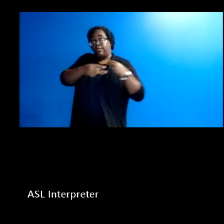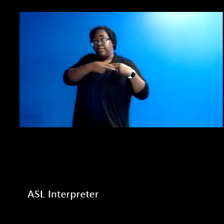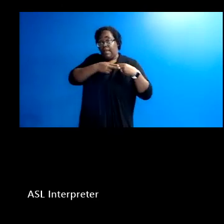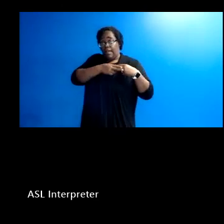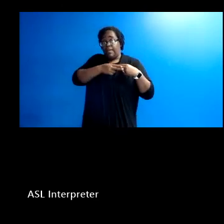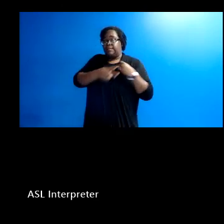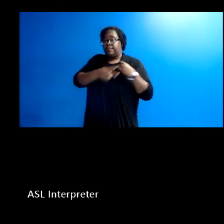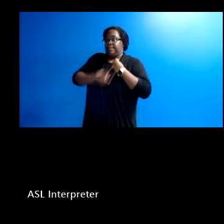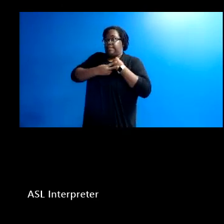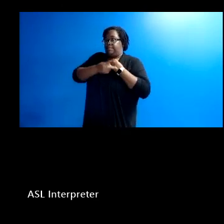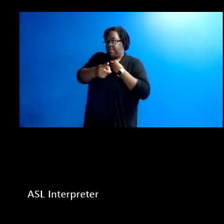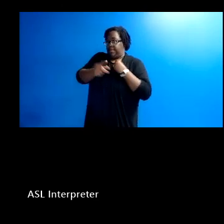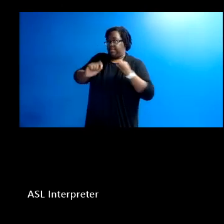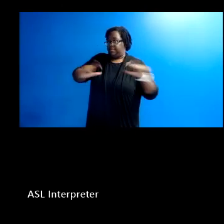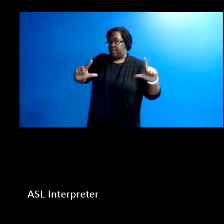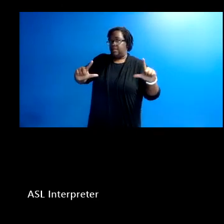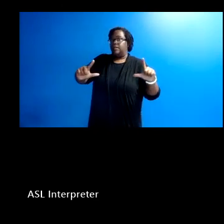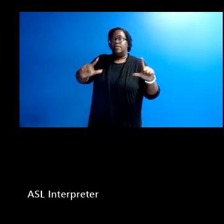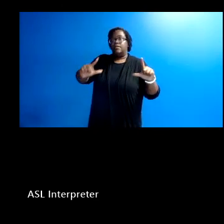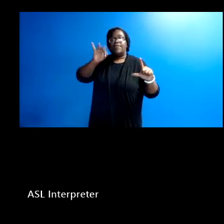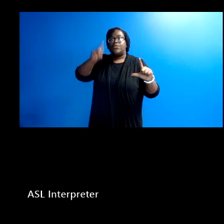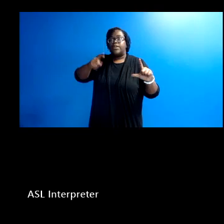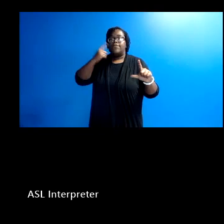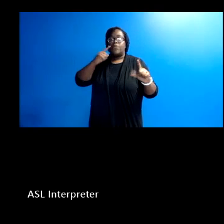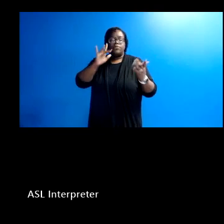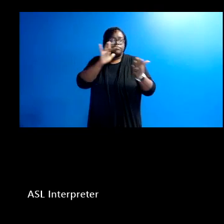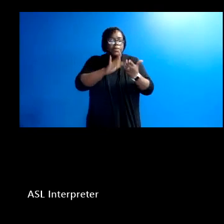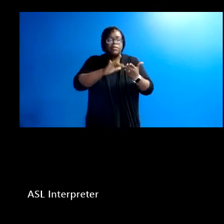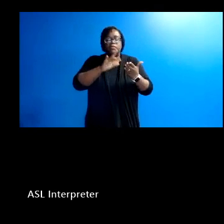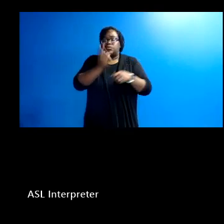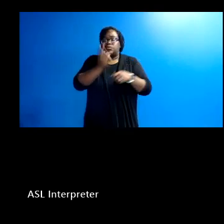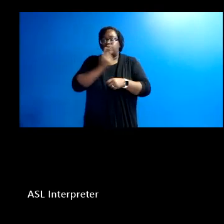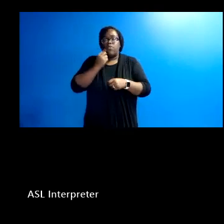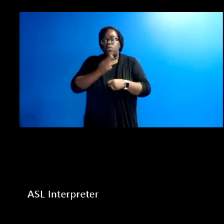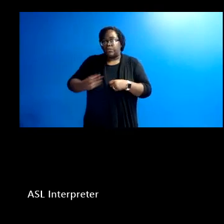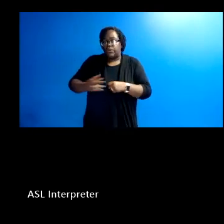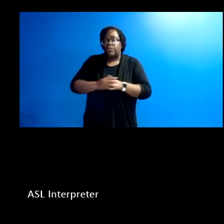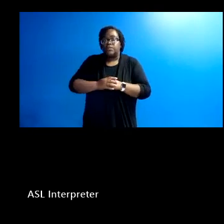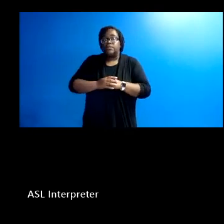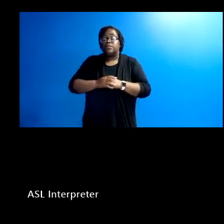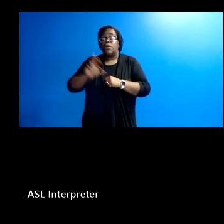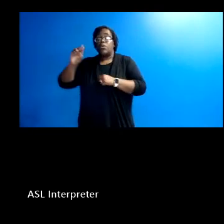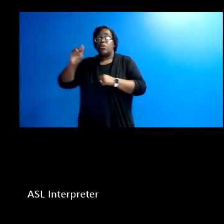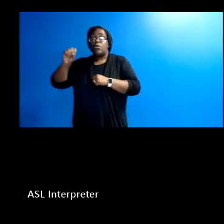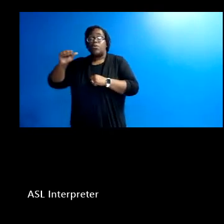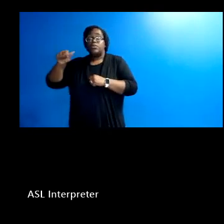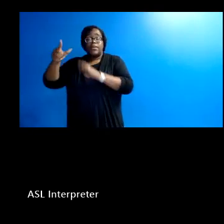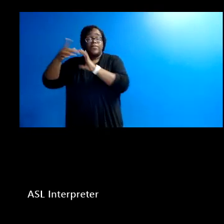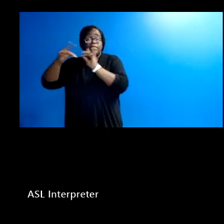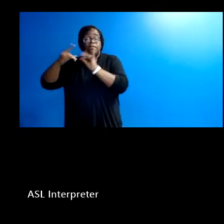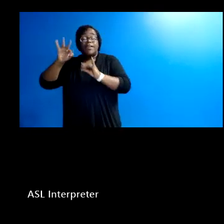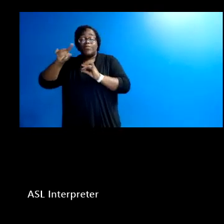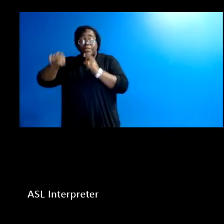a copy of the slide handy in case you need it for reference. And as Rosa mentioned, if you have a specific